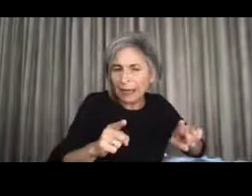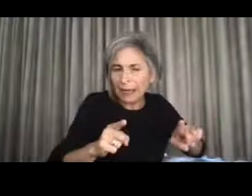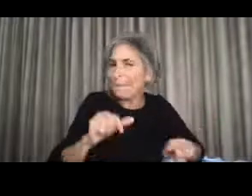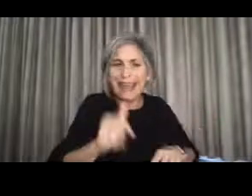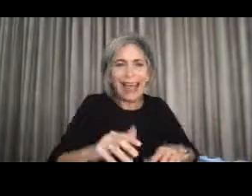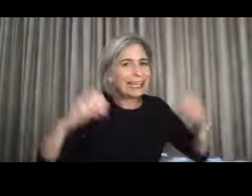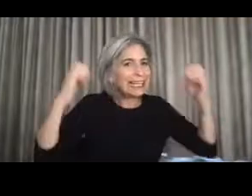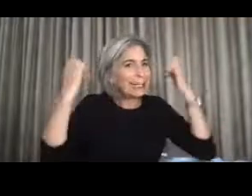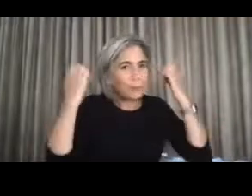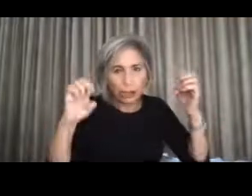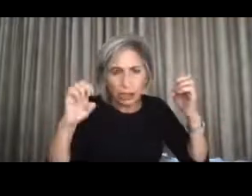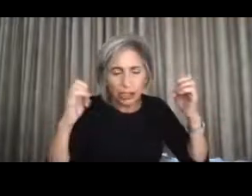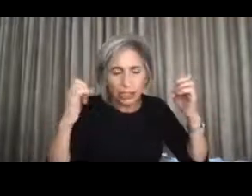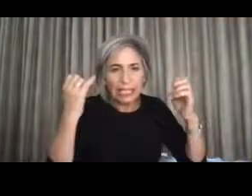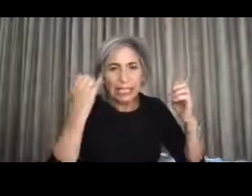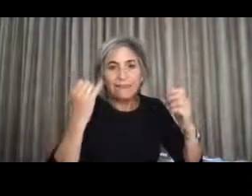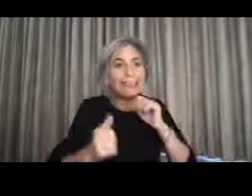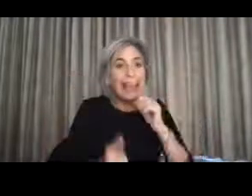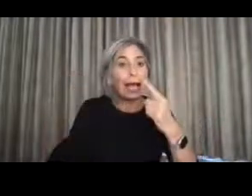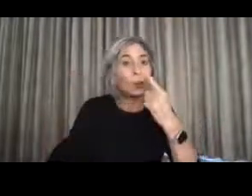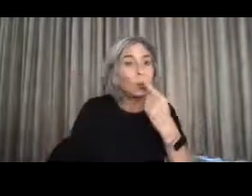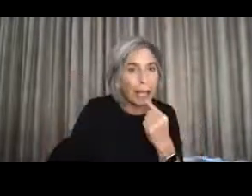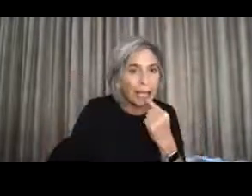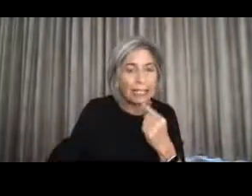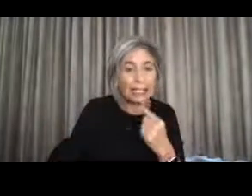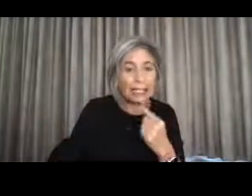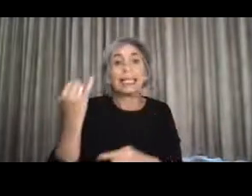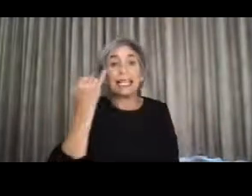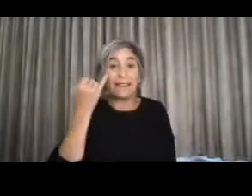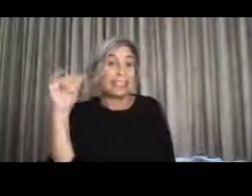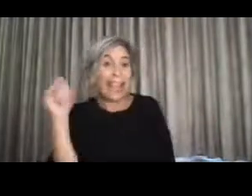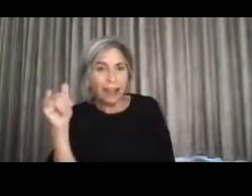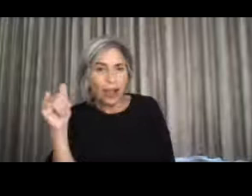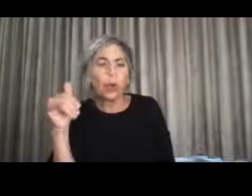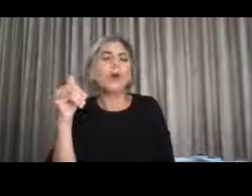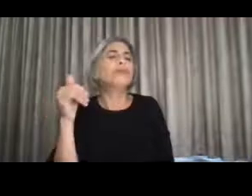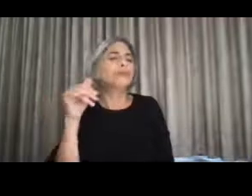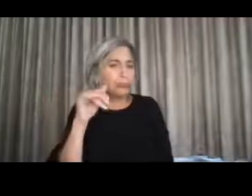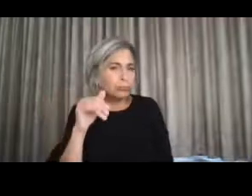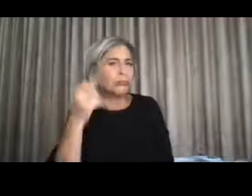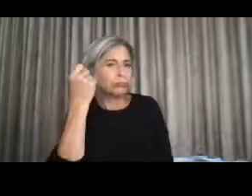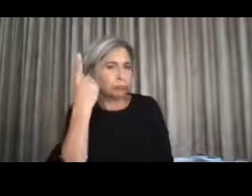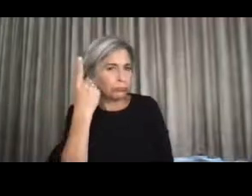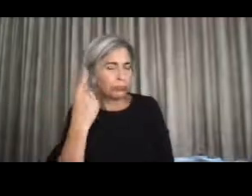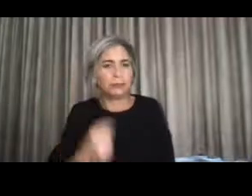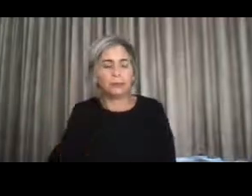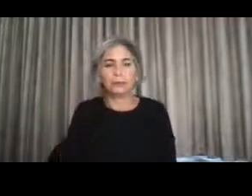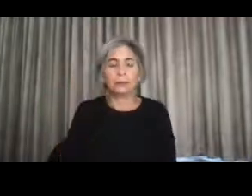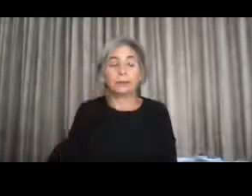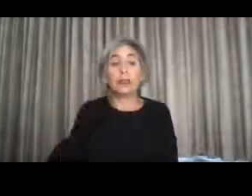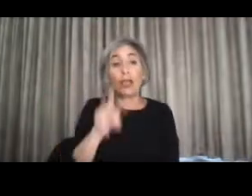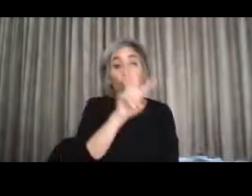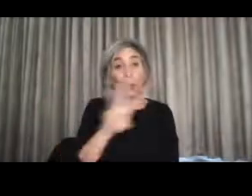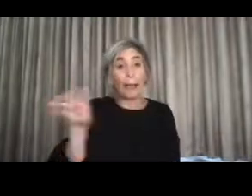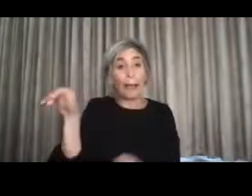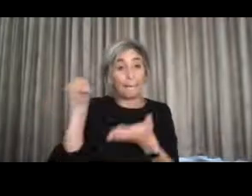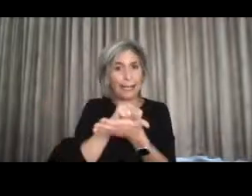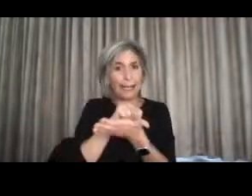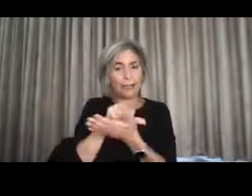So definitely keep that in mind when you do see that color of the alert bar. On the web page, you will also